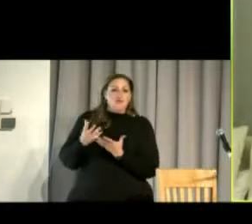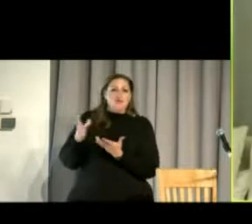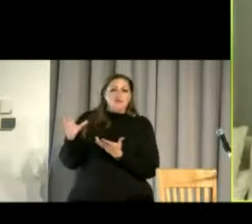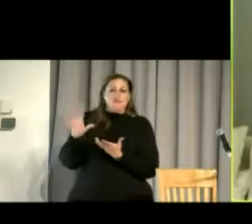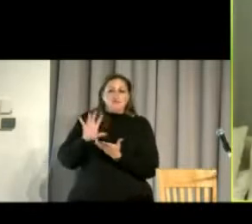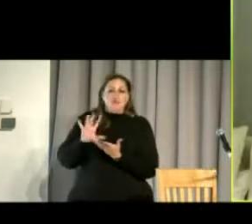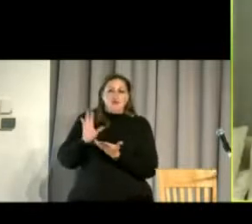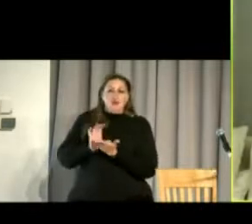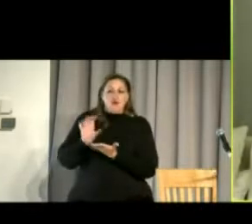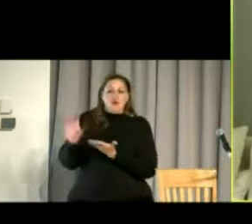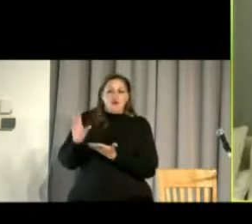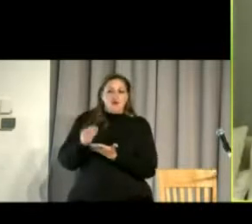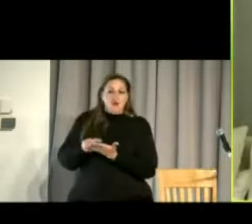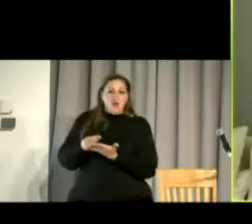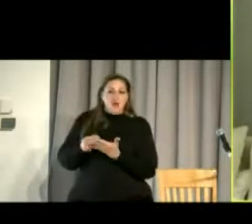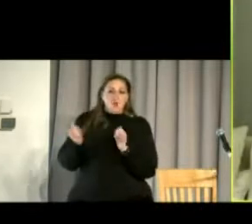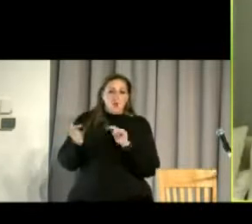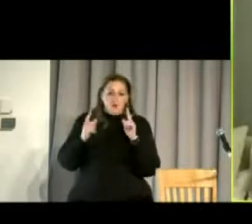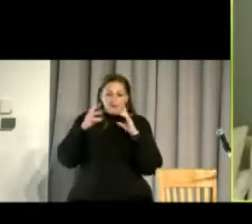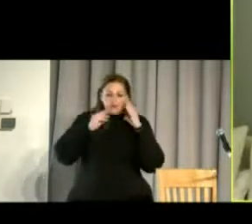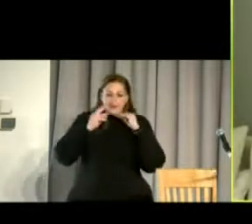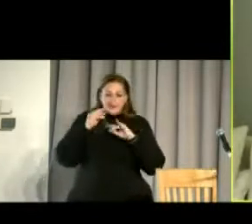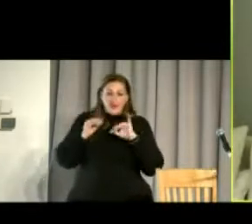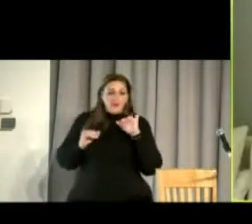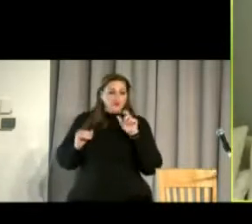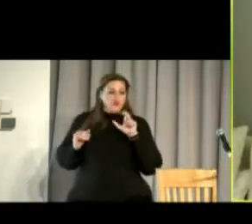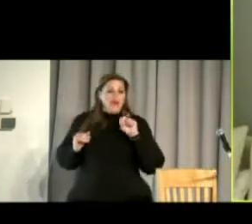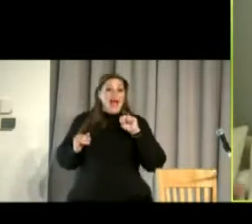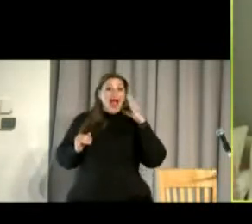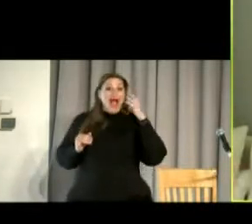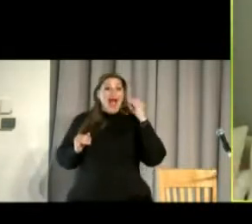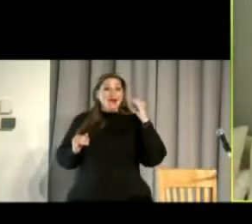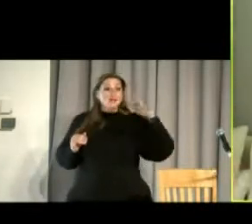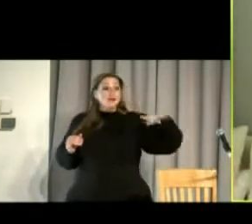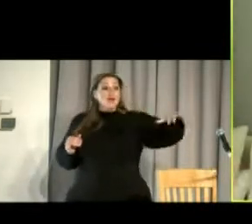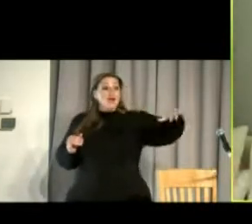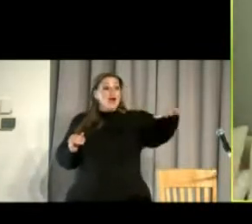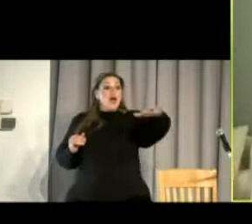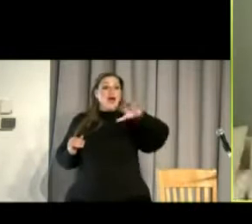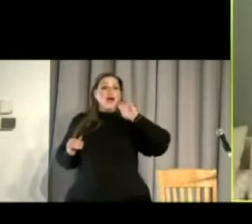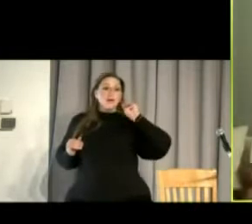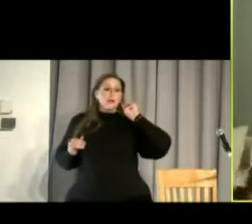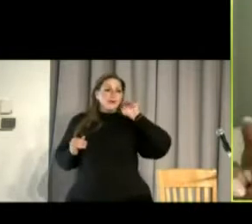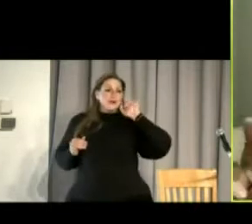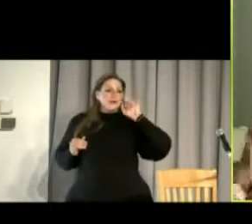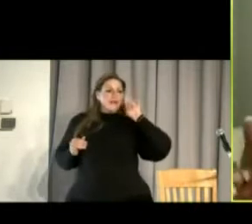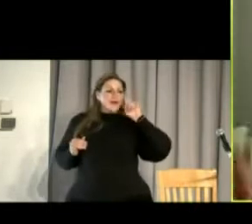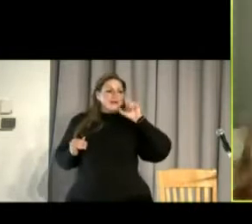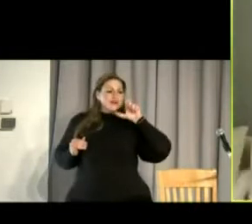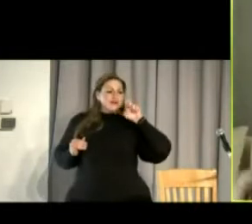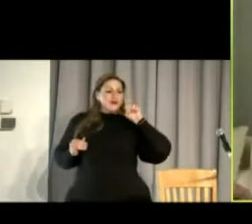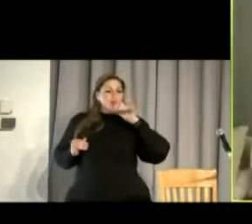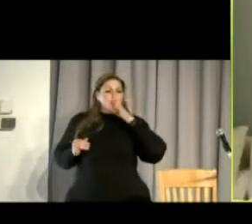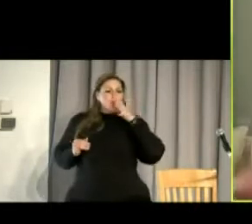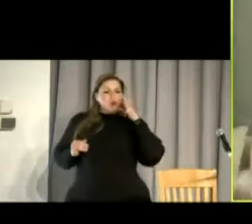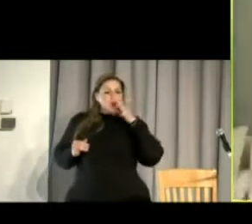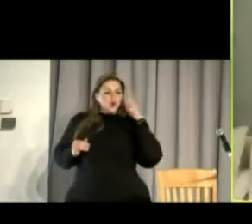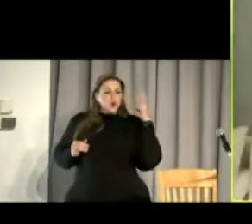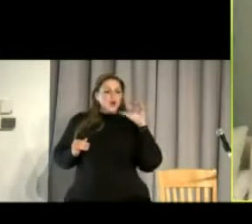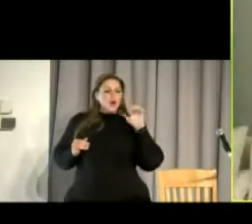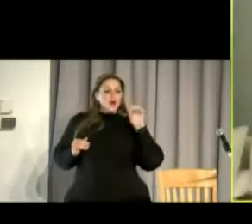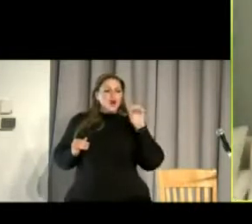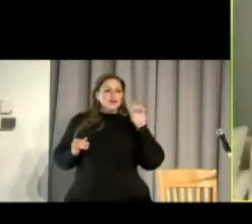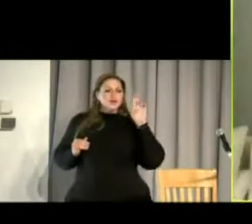what we experience right in Jackson. When you go right outside of Jackson to the areas of Madison, the rural area, the suburbs, what we would